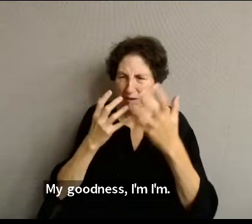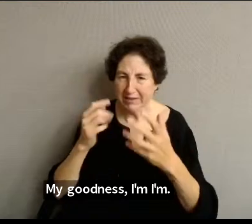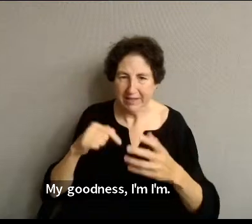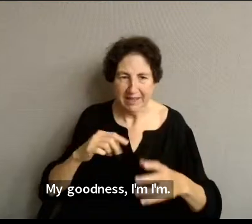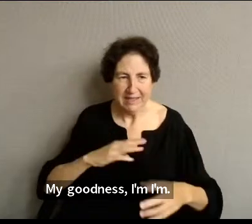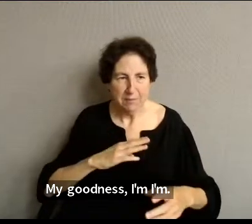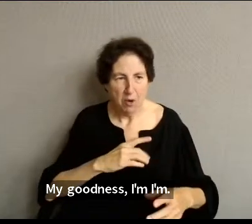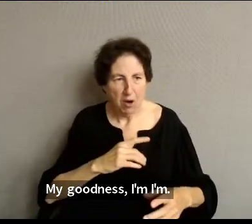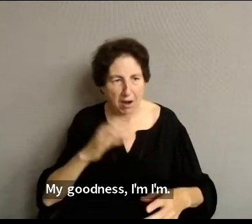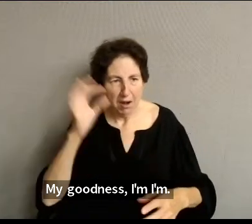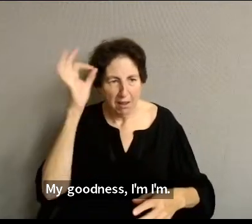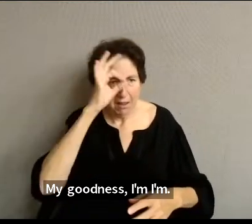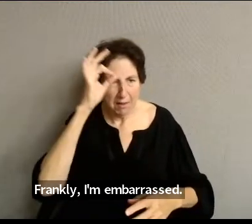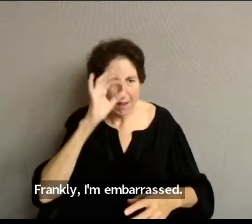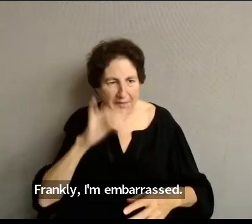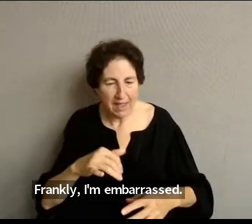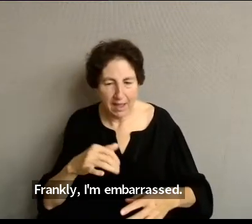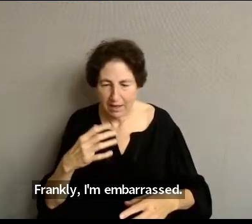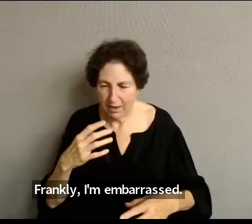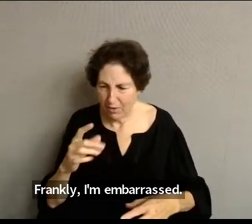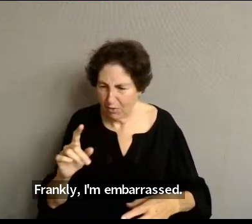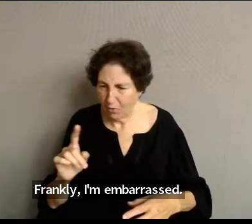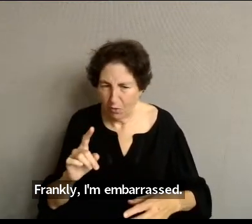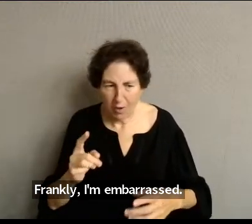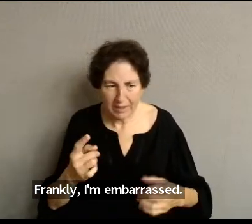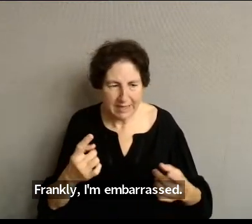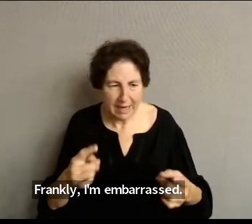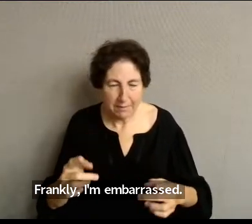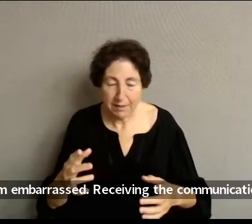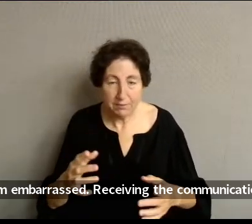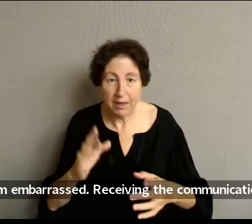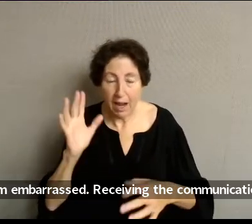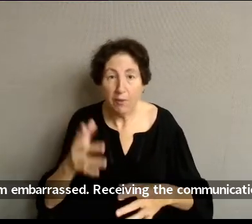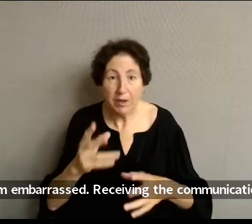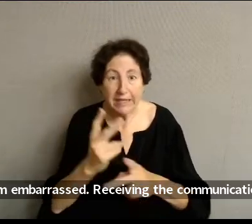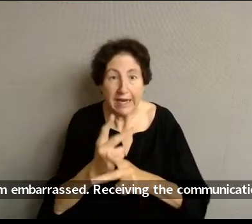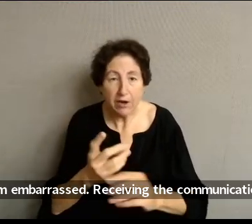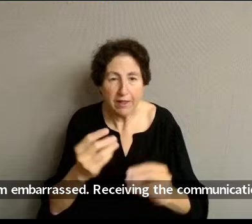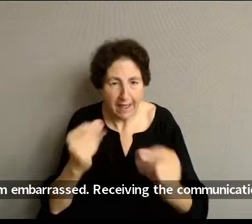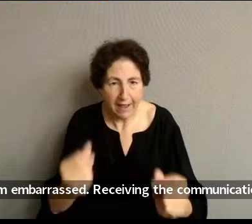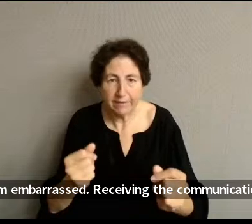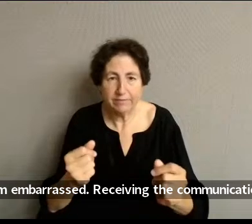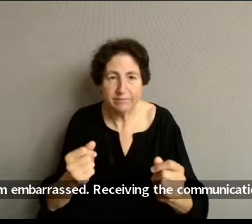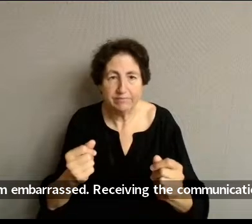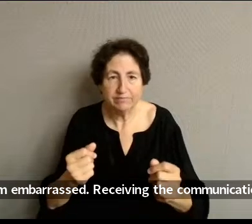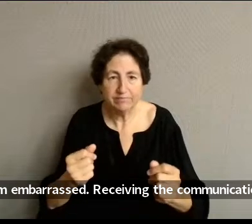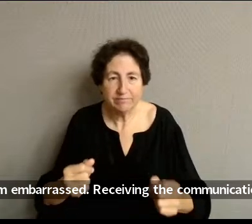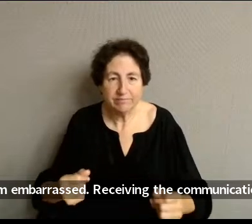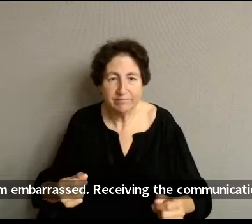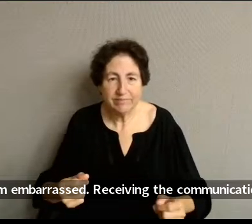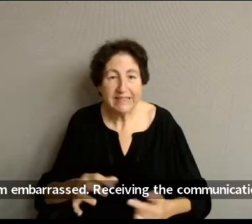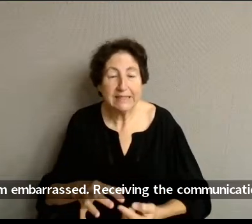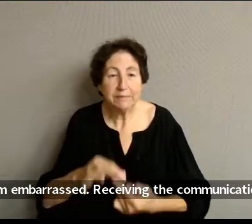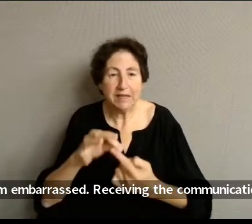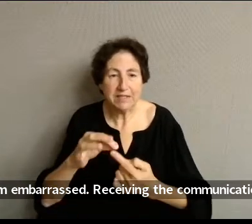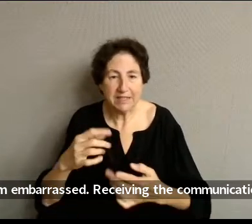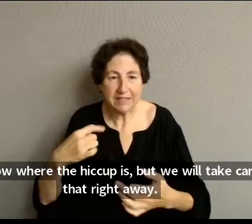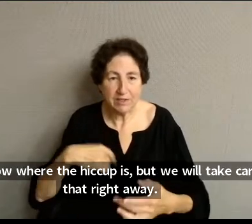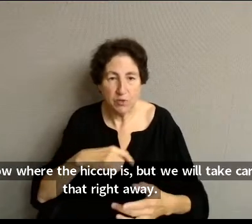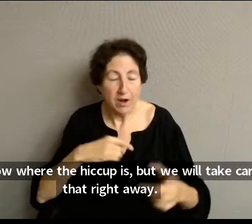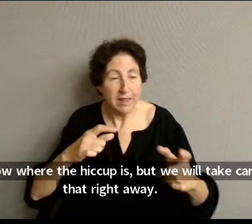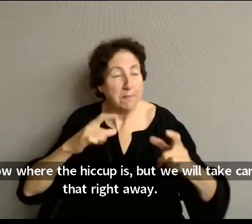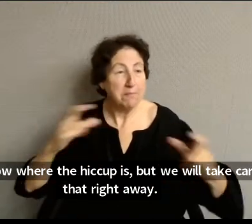not been receiving the communications. I don't know where the hiccup is, but we will take care of that right away. Especially since we're one of the